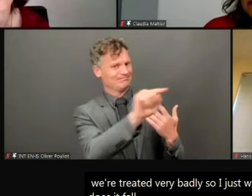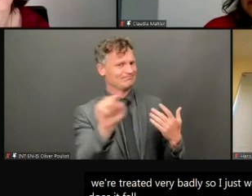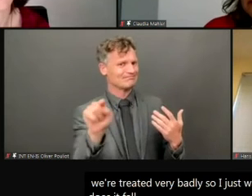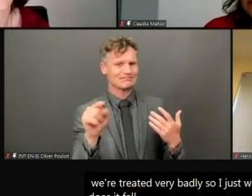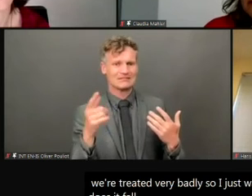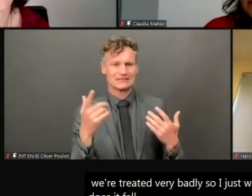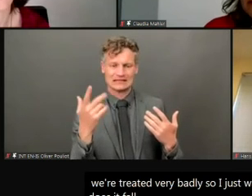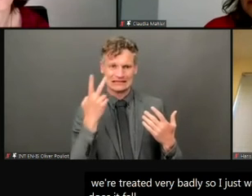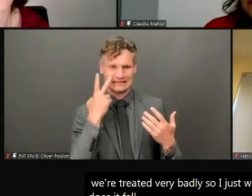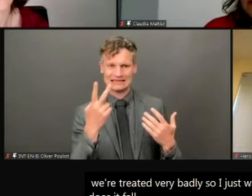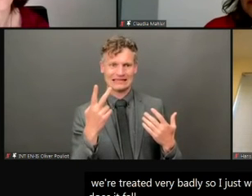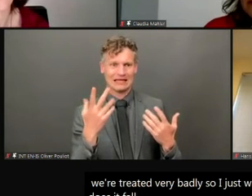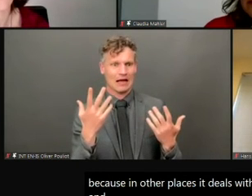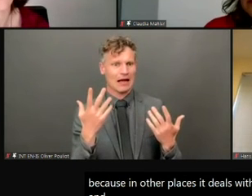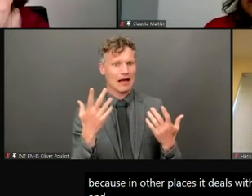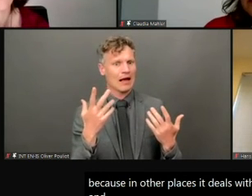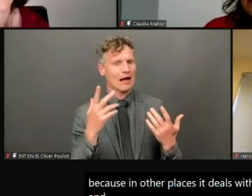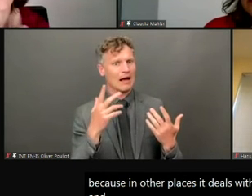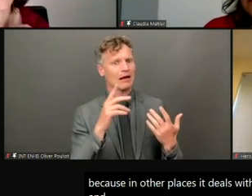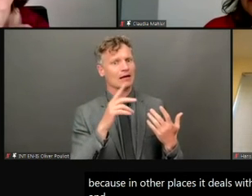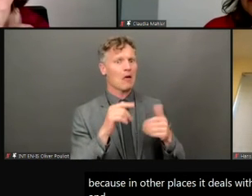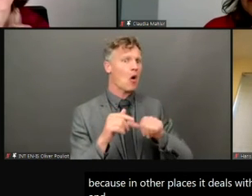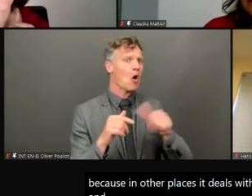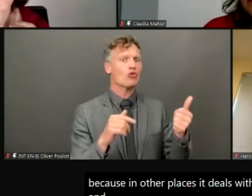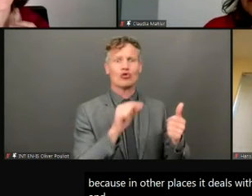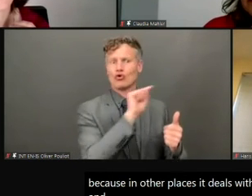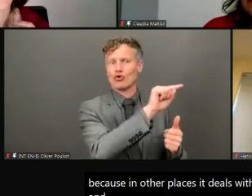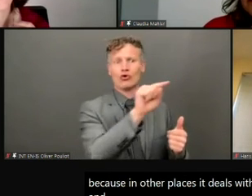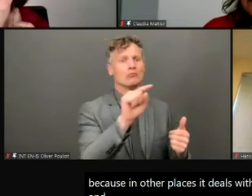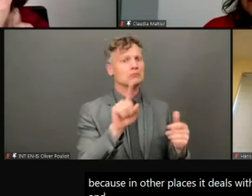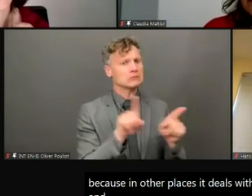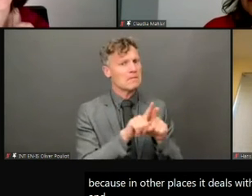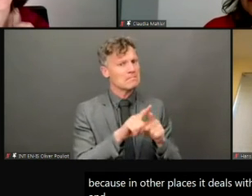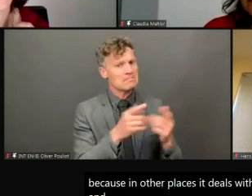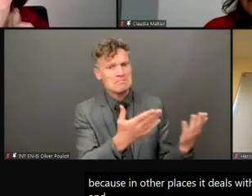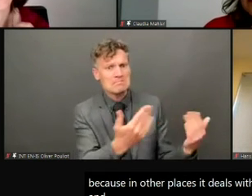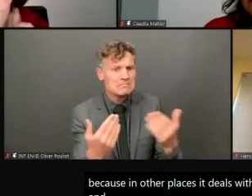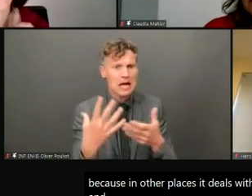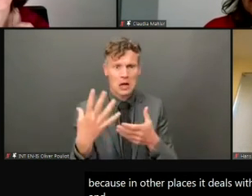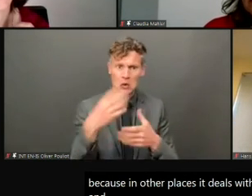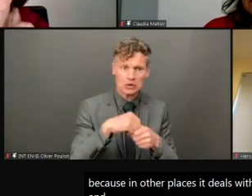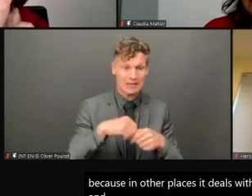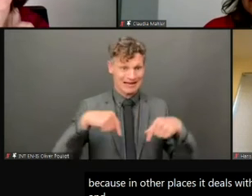listen to us. But here we are just chased away. Thank you.